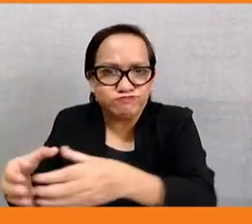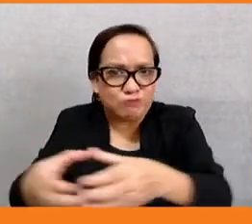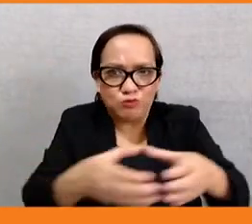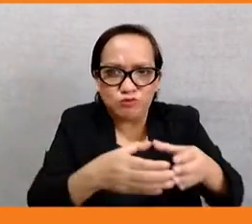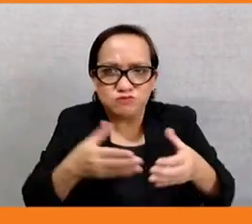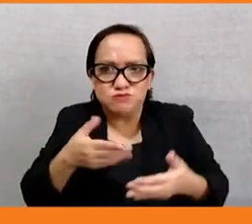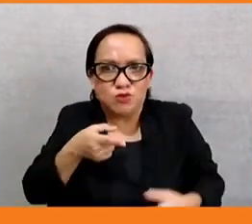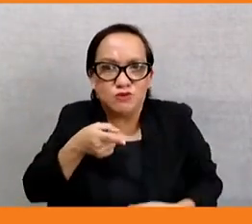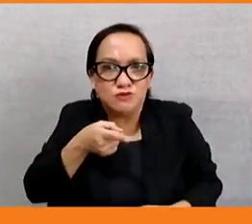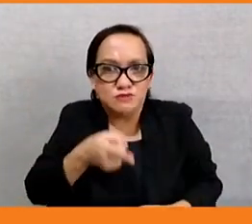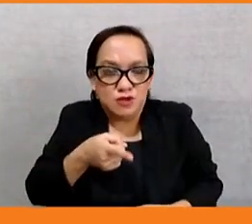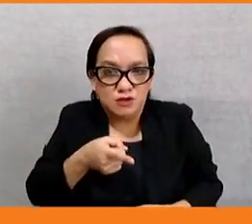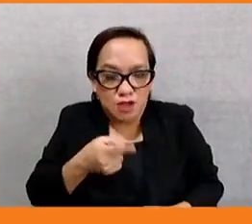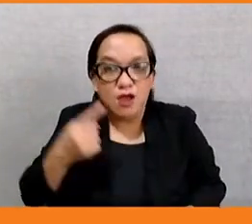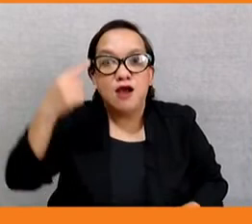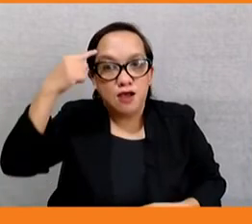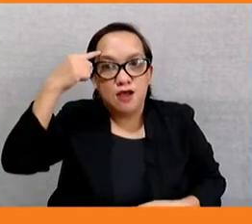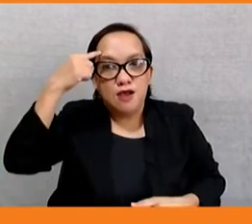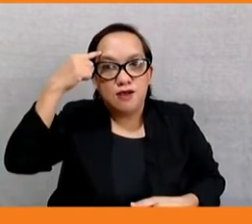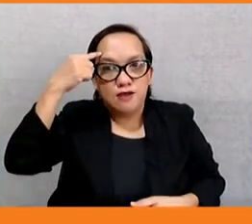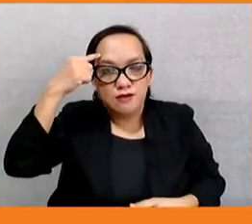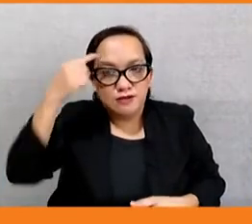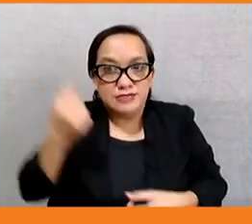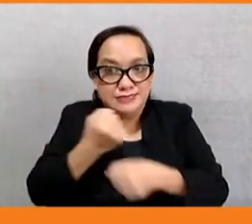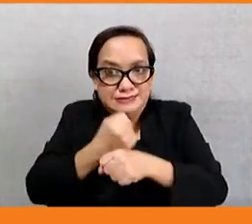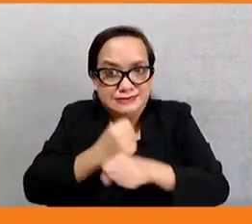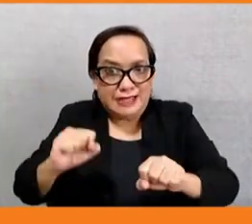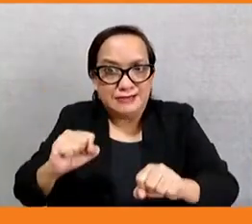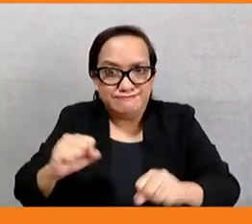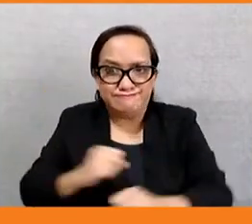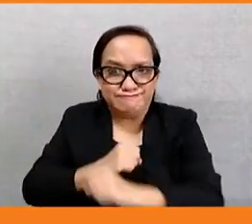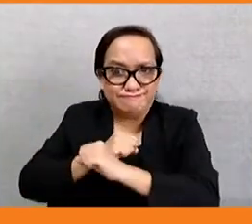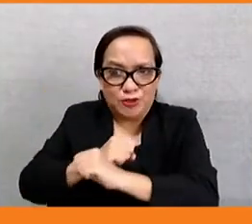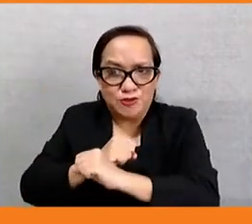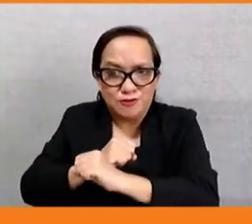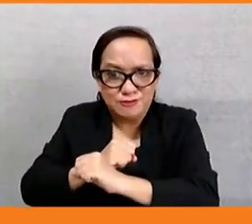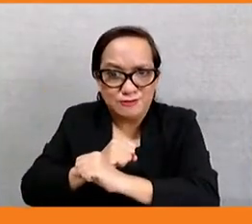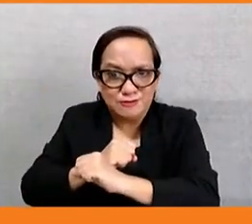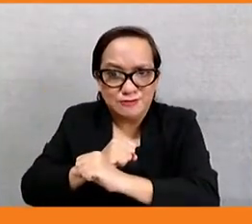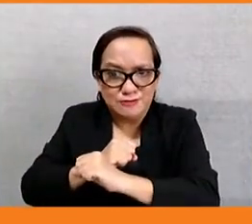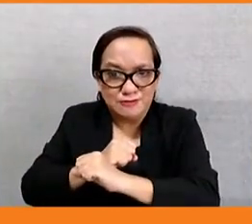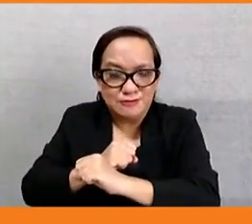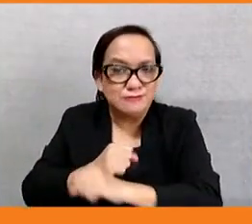the ongoing safeguard policy review and update.